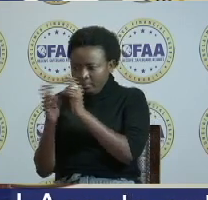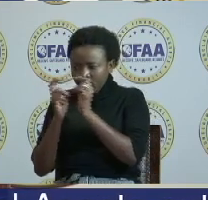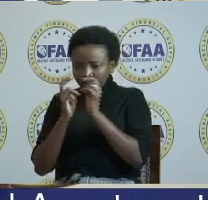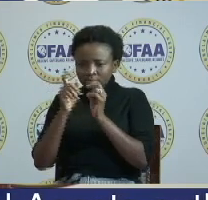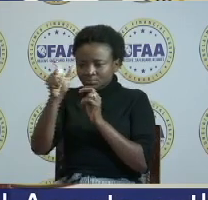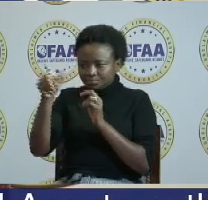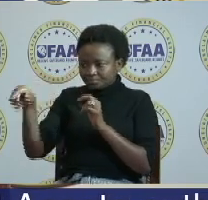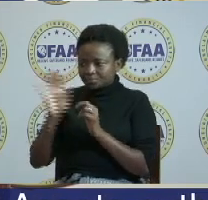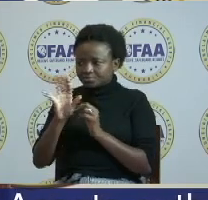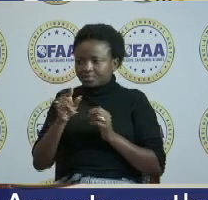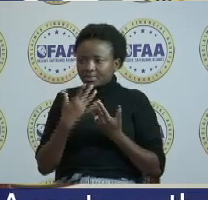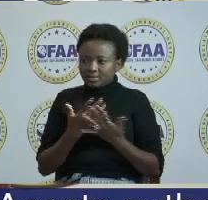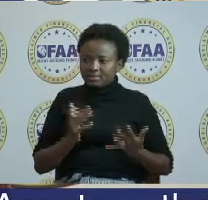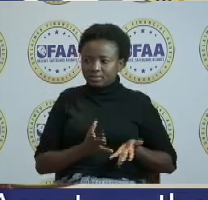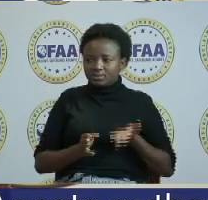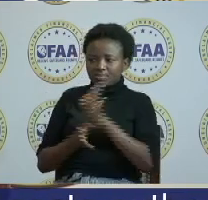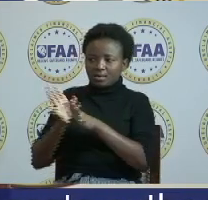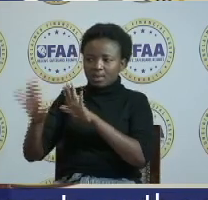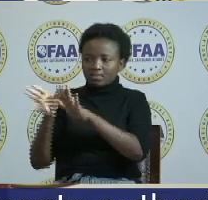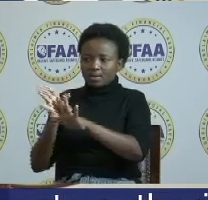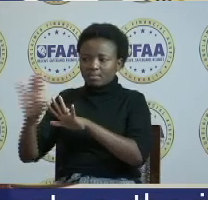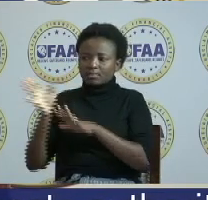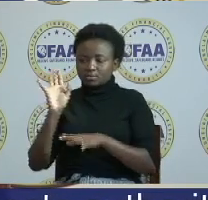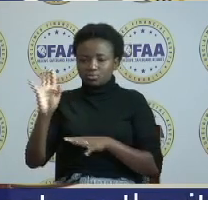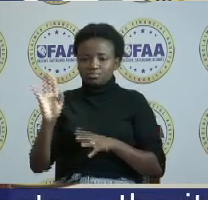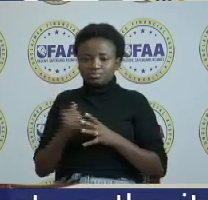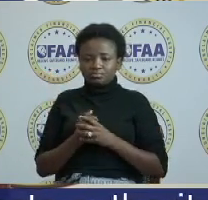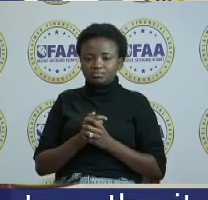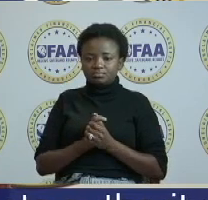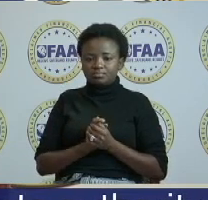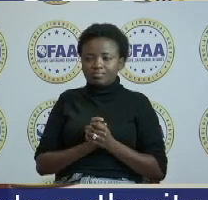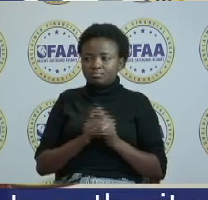to become another holder, but the authority can now be able to